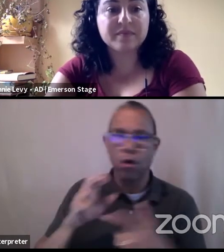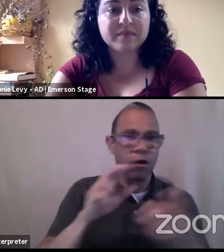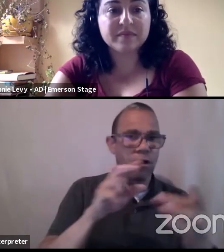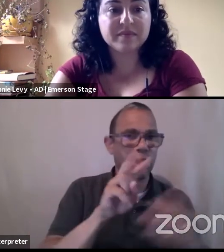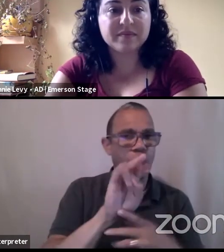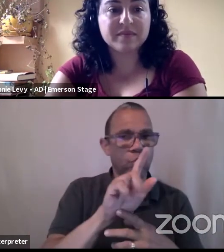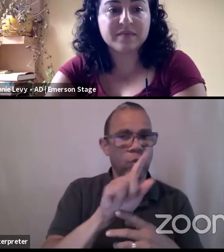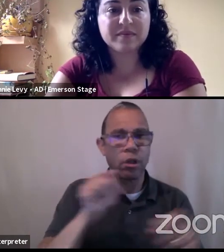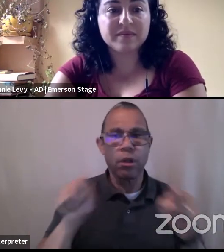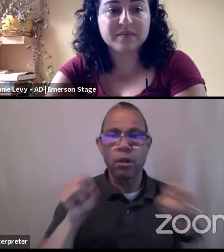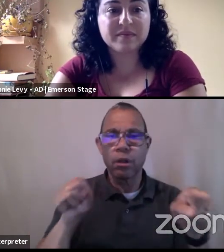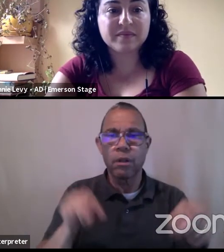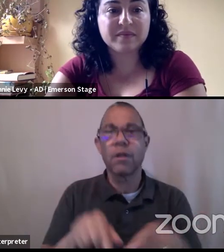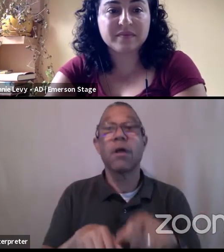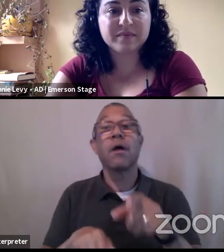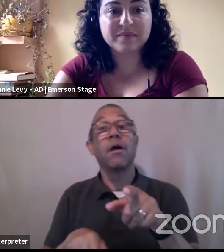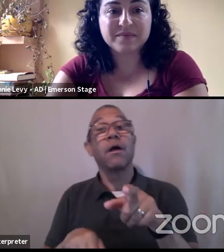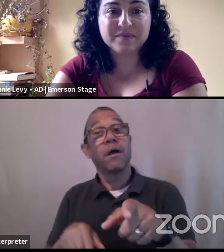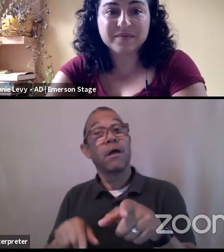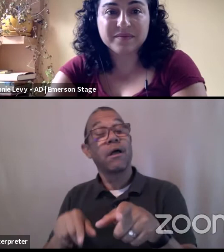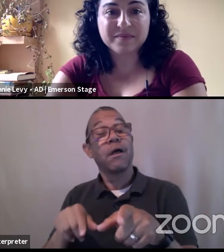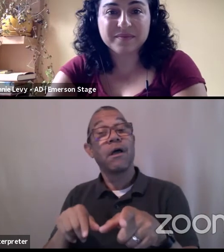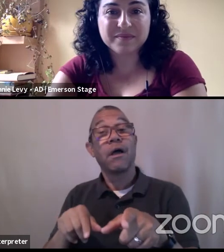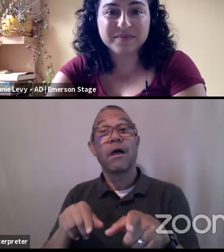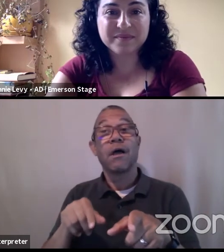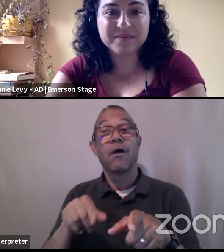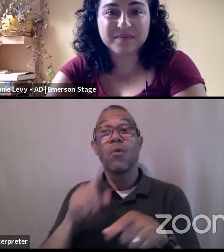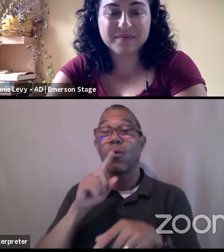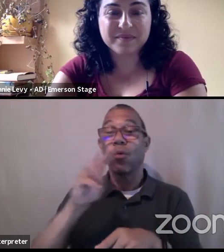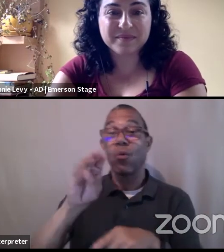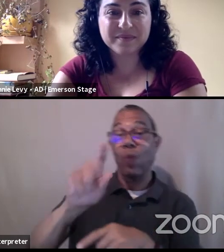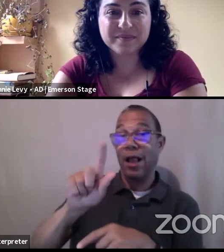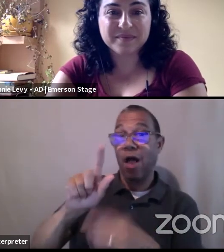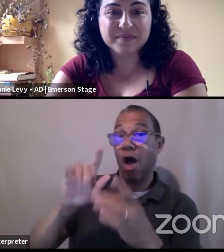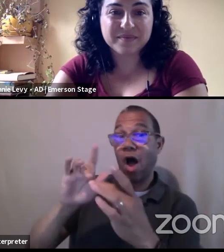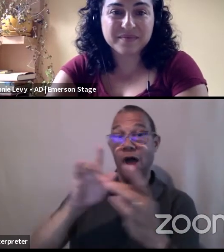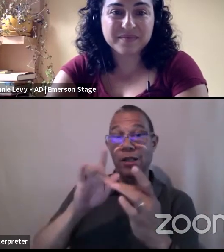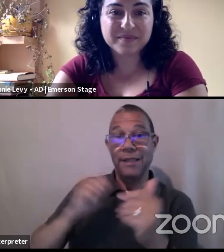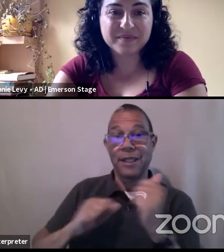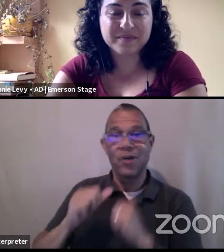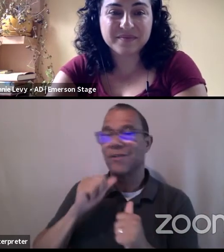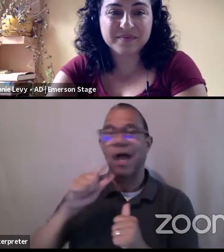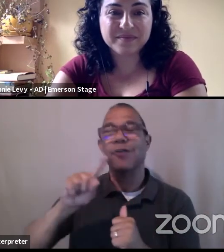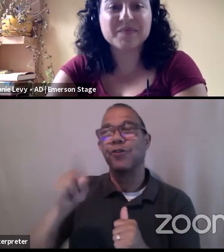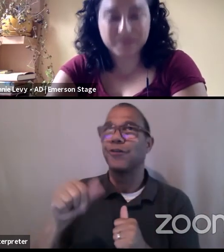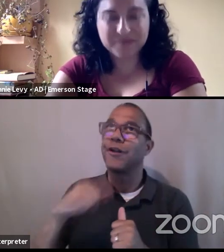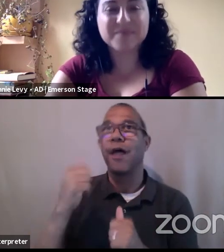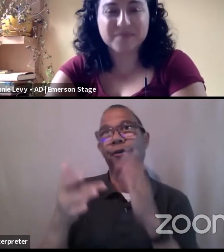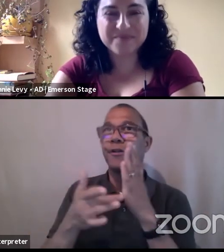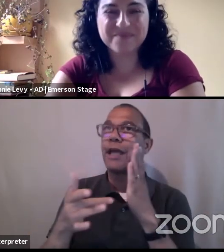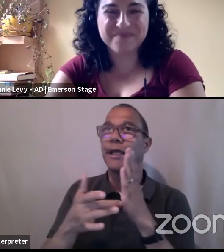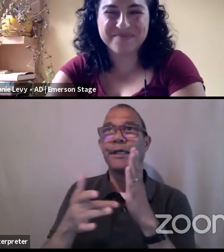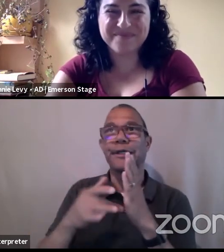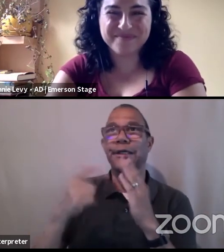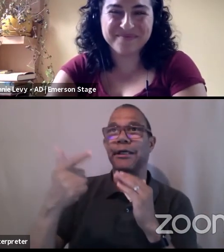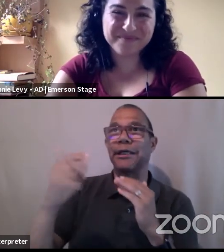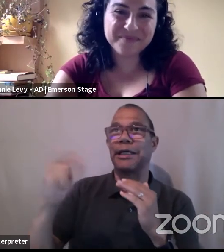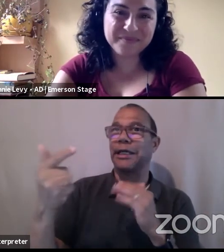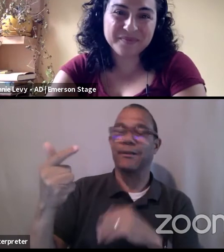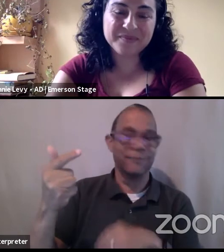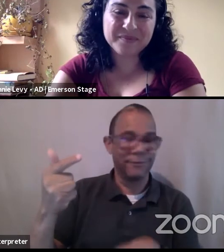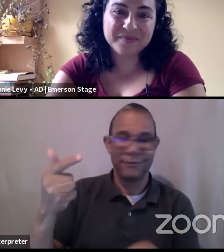is that online theater is not just another technological gig. Uh, you create